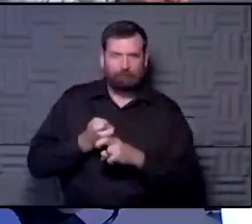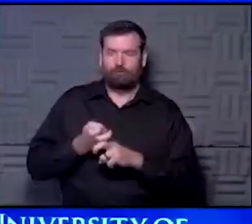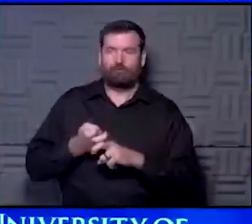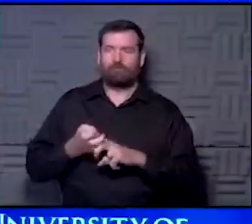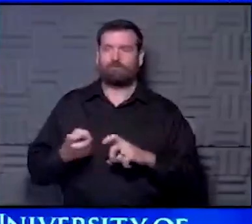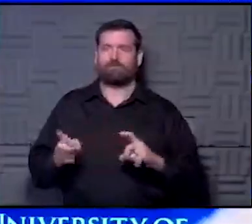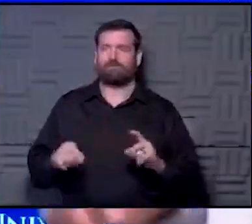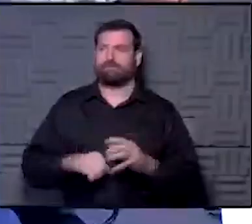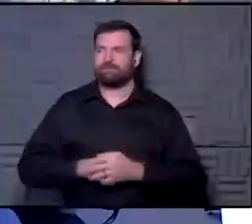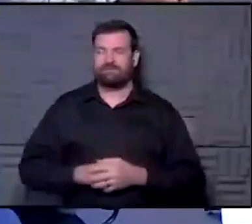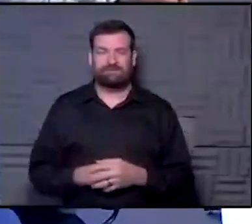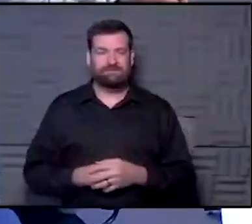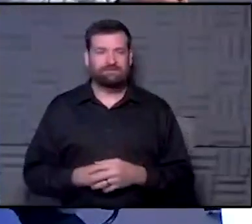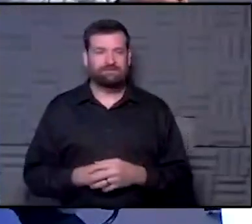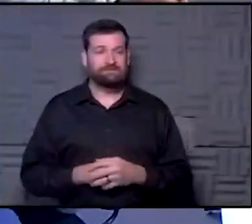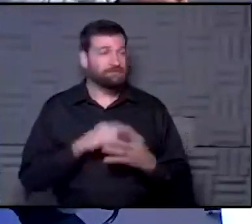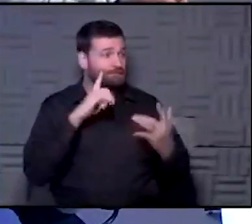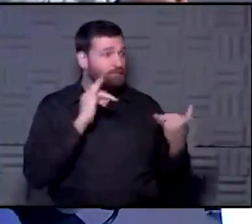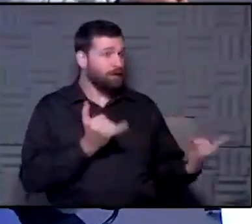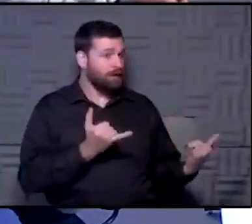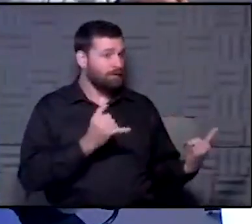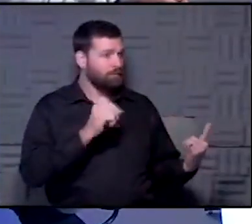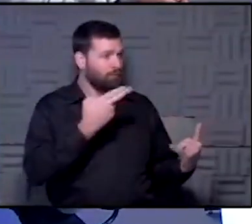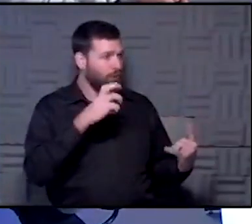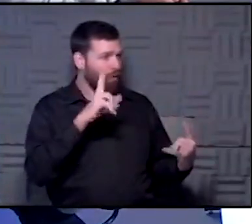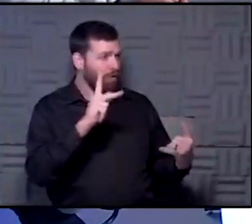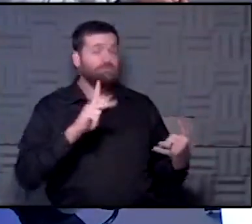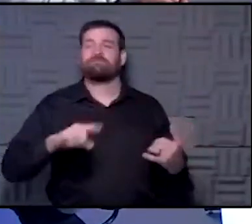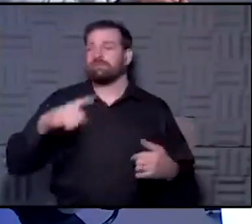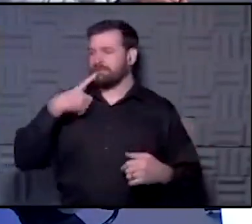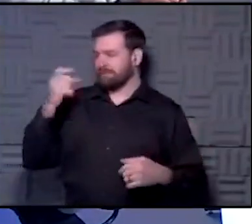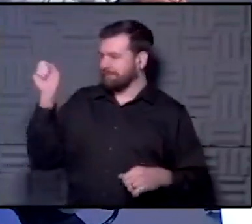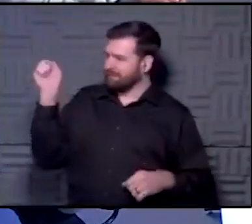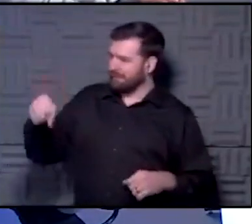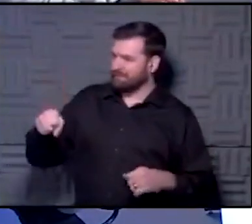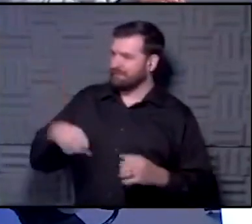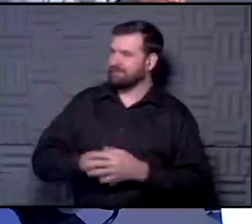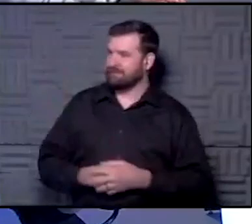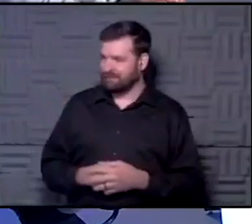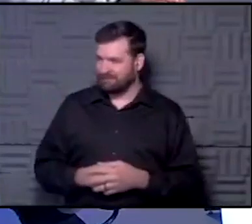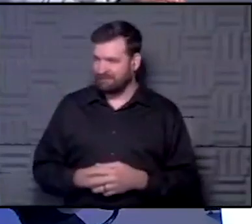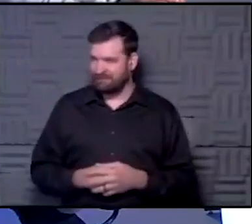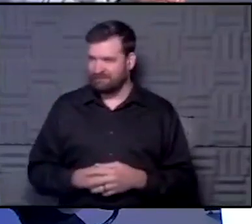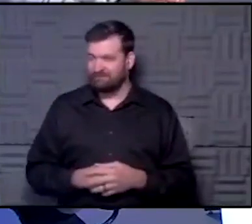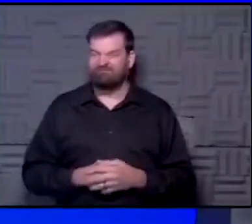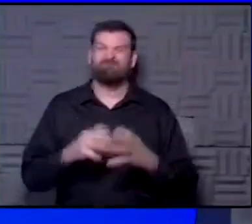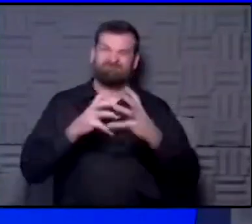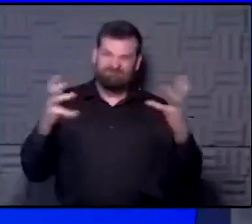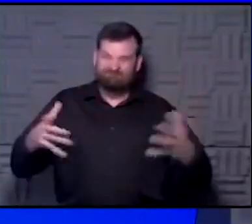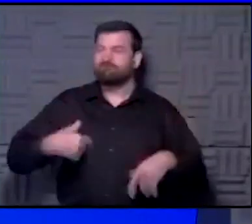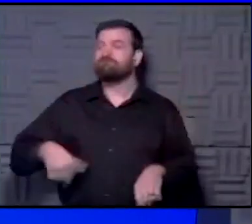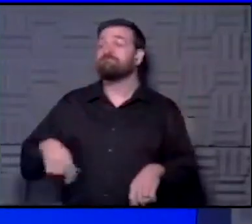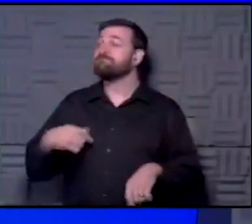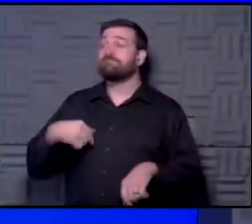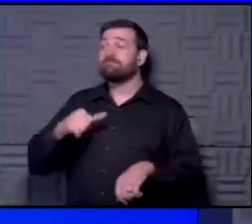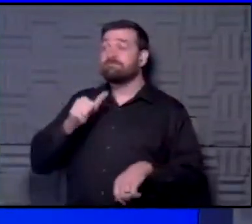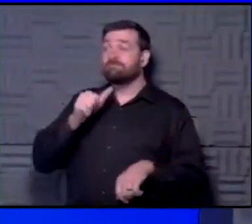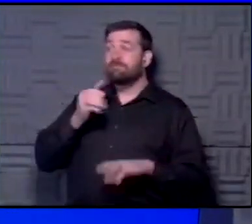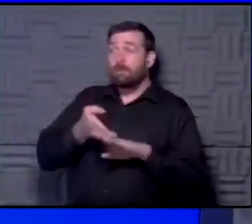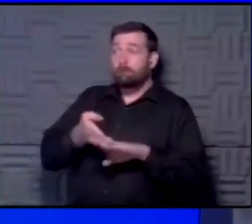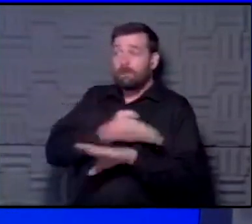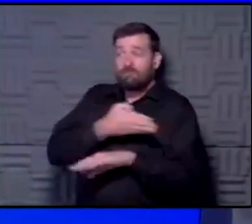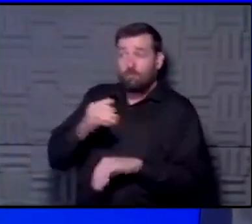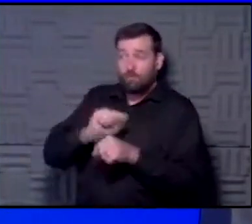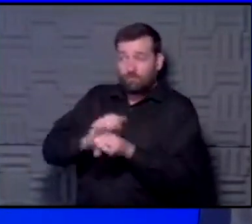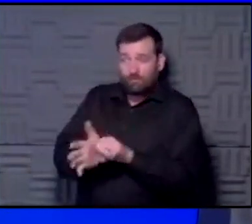foods, there you go. In the meantime, Hawk, how are we doing? I say yes to those. I say yes to those too. In abundance. And I did not before COVID, just